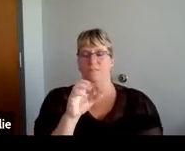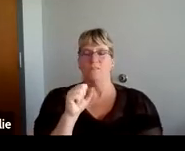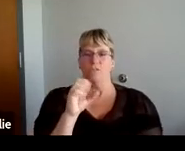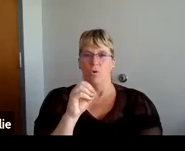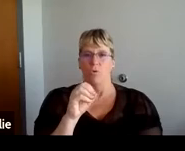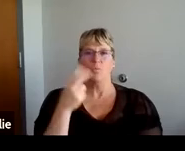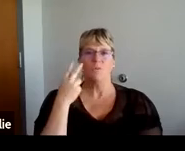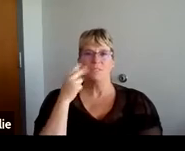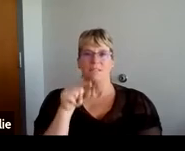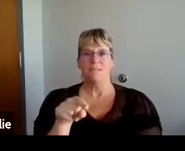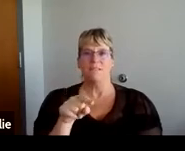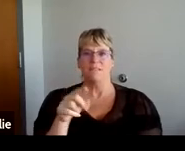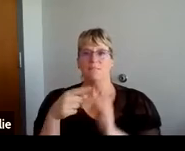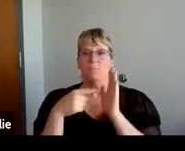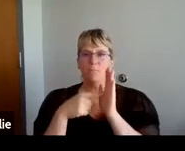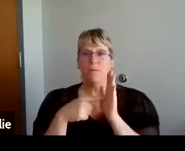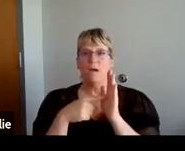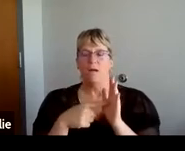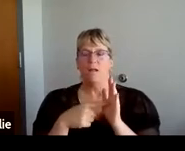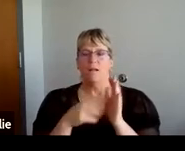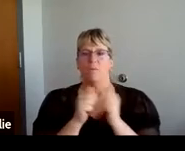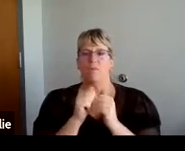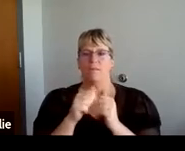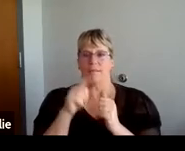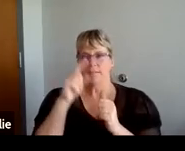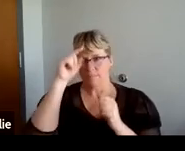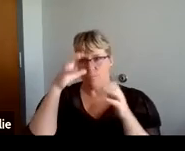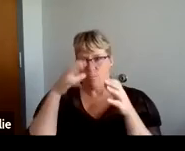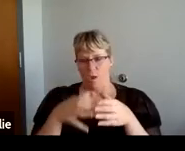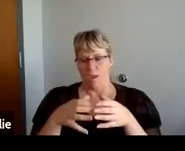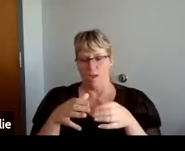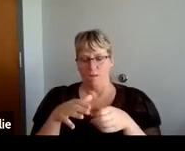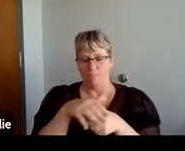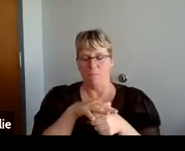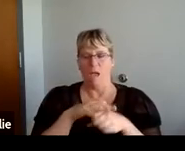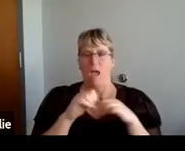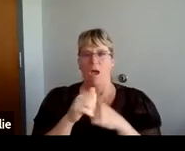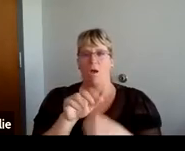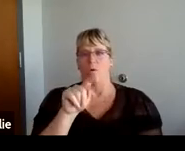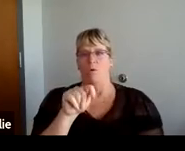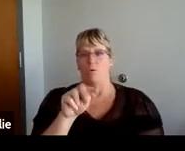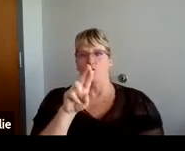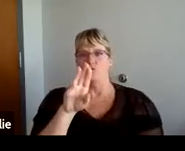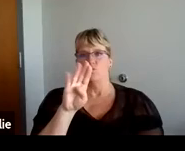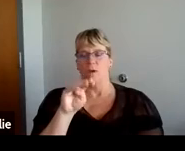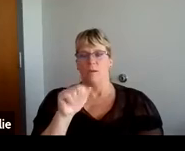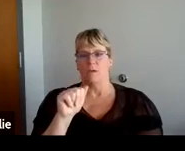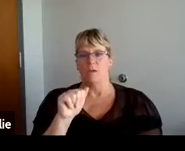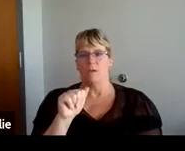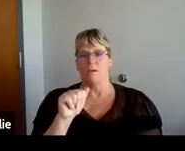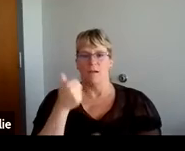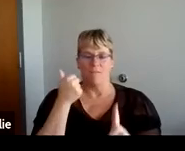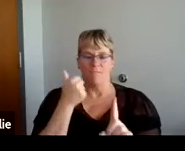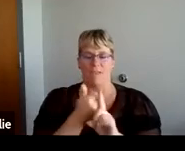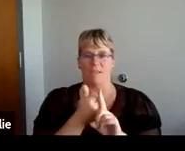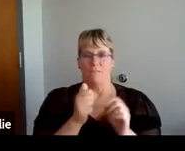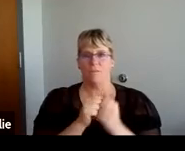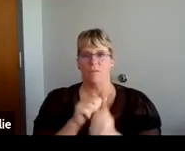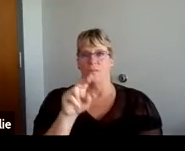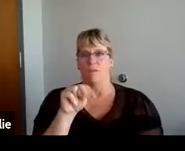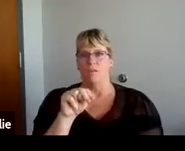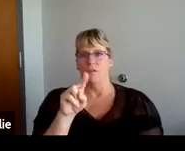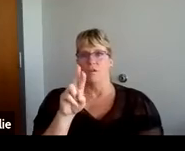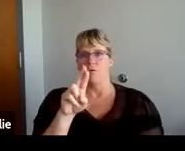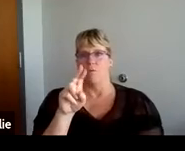seeing this myelinization of the brain, and we're going to talk about how trauma affects that whole structure of our neurons in a